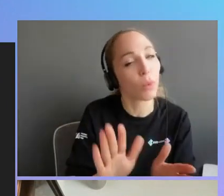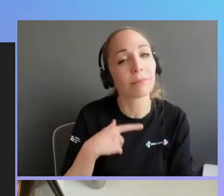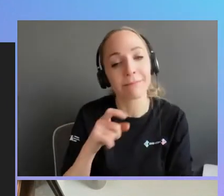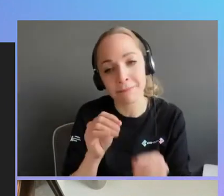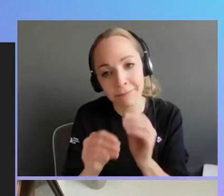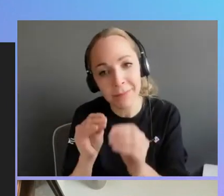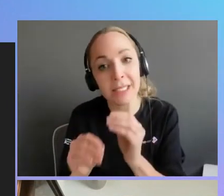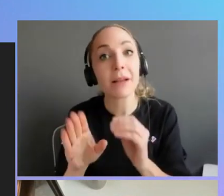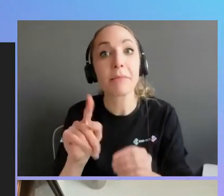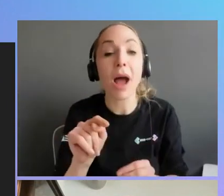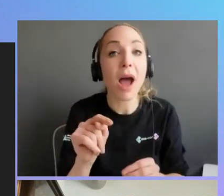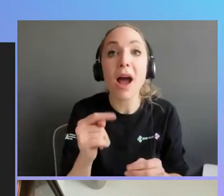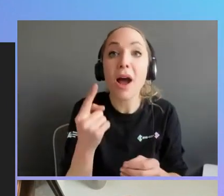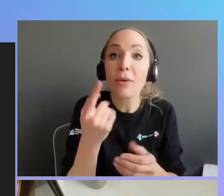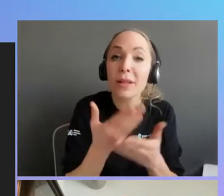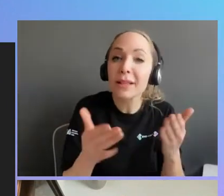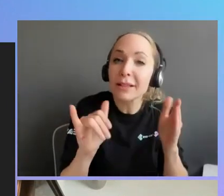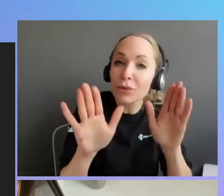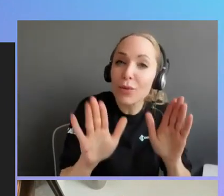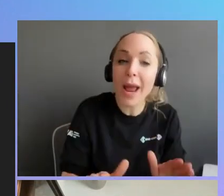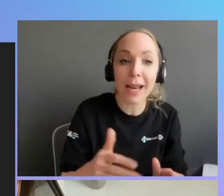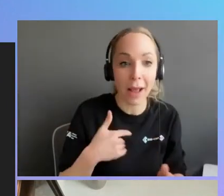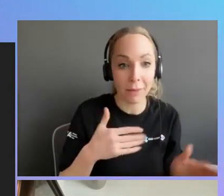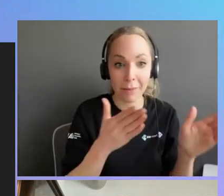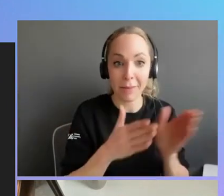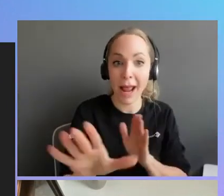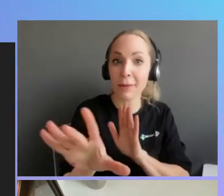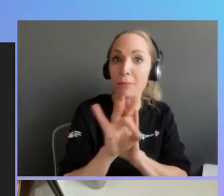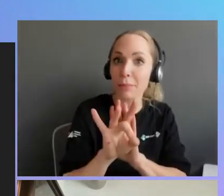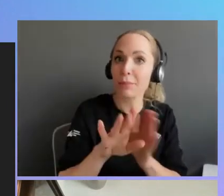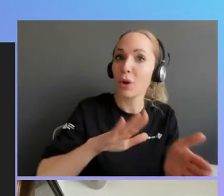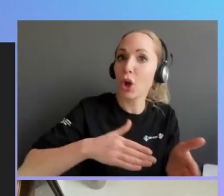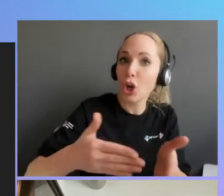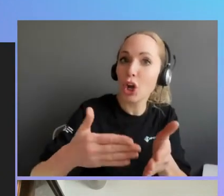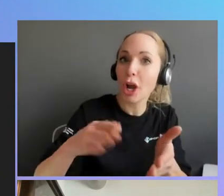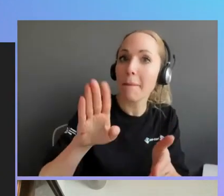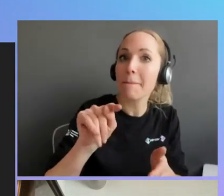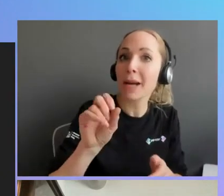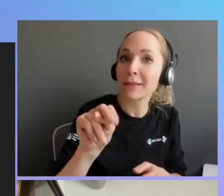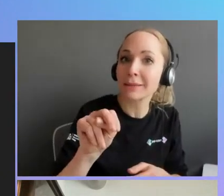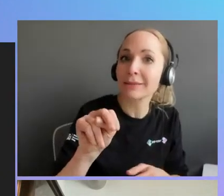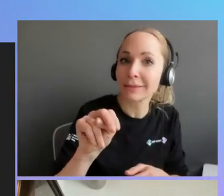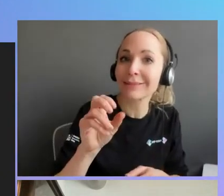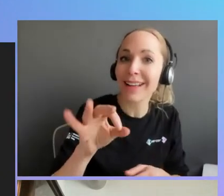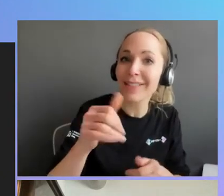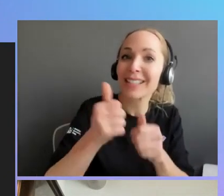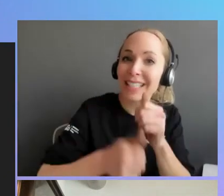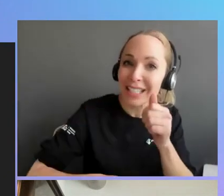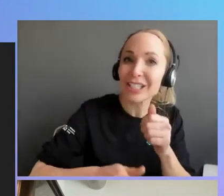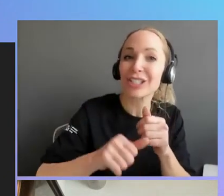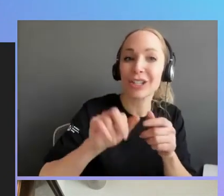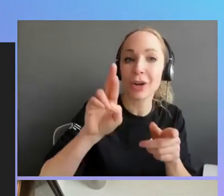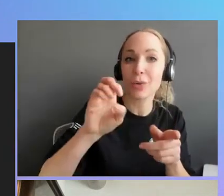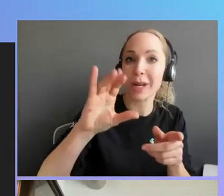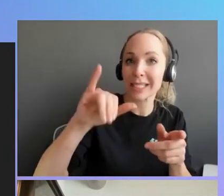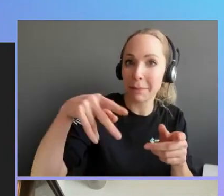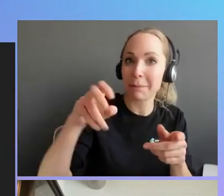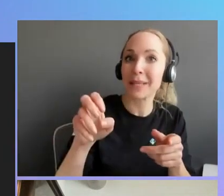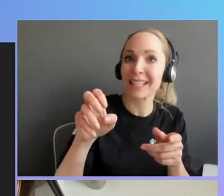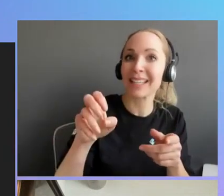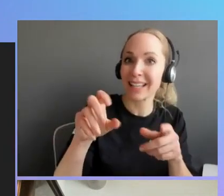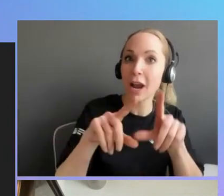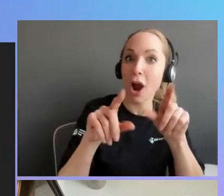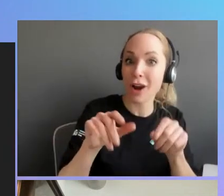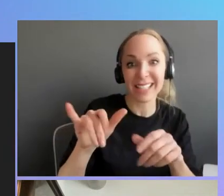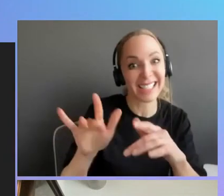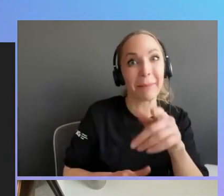forth and select the cook buttons of each recipe card, because those are actually skipped in the tab order. If we look at them real quick, it's actually